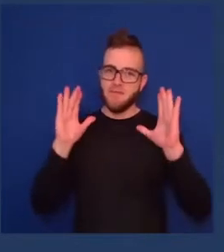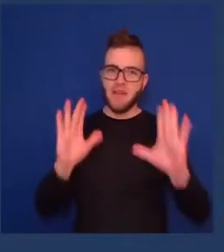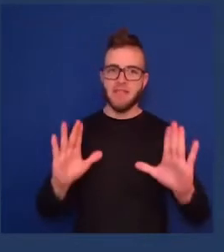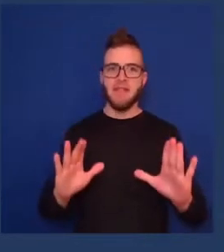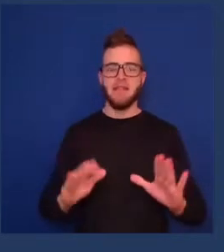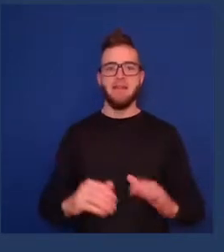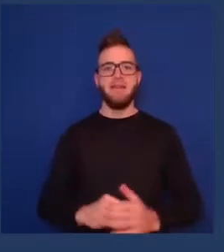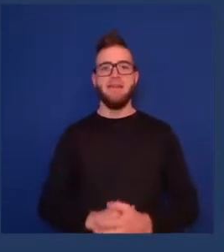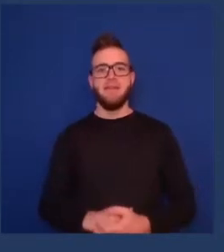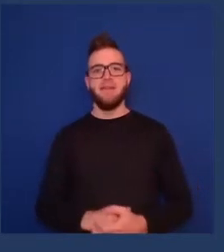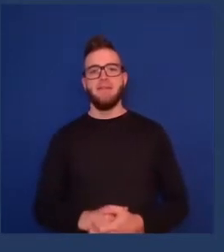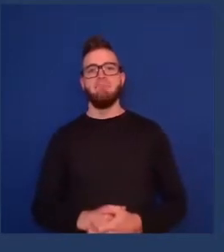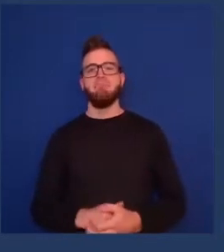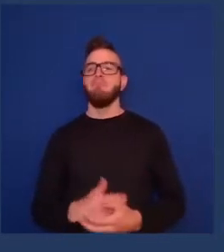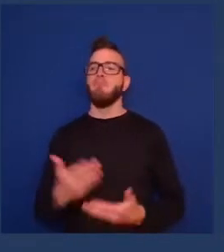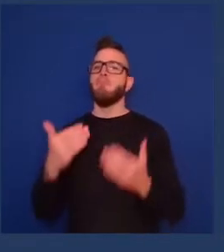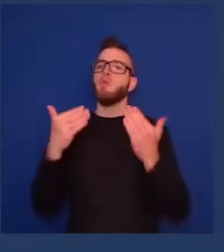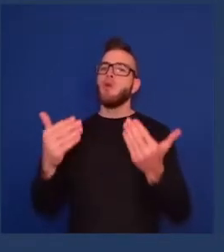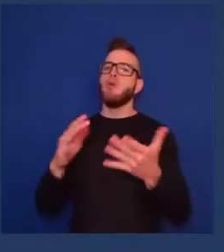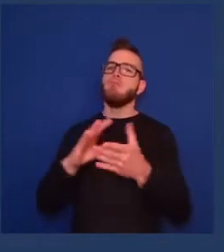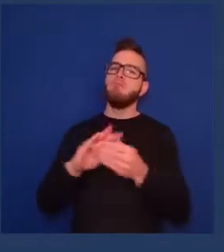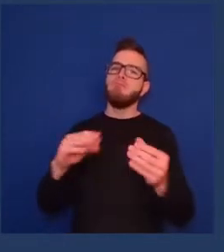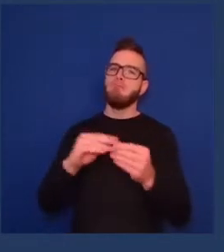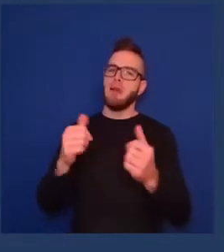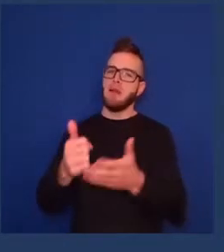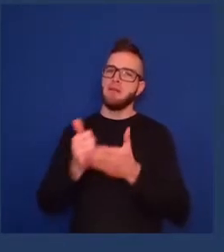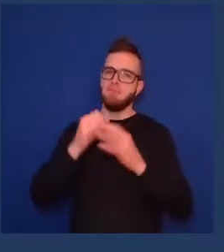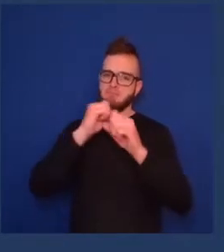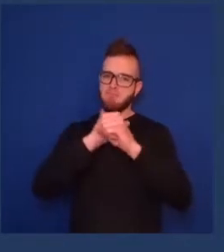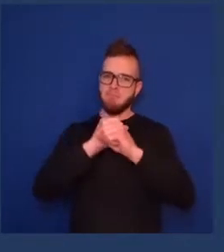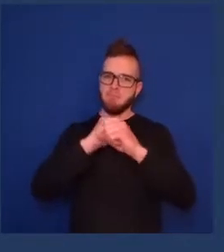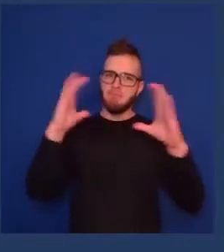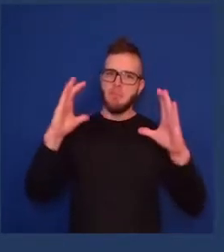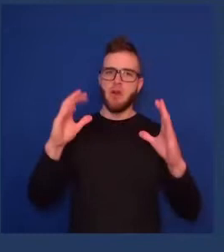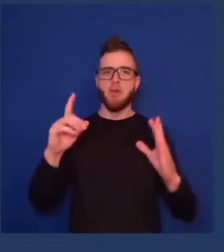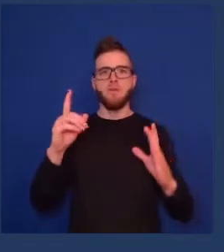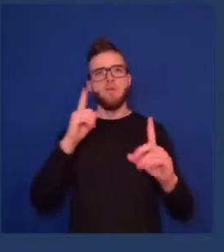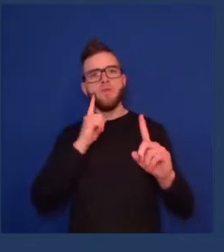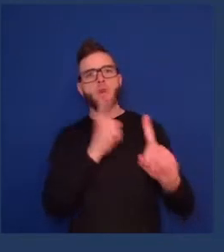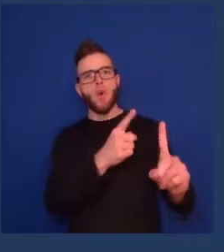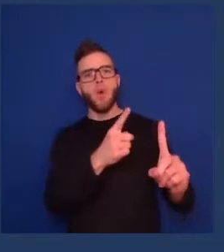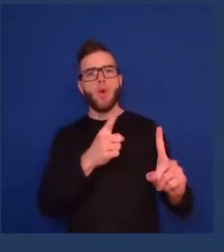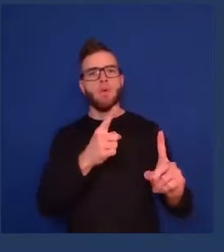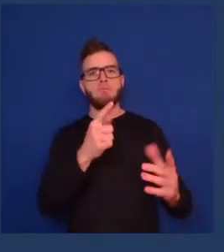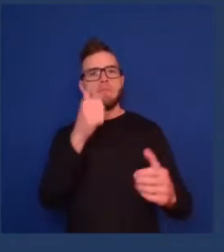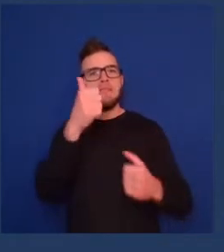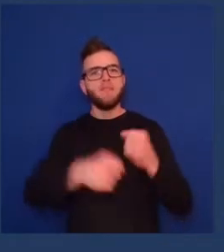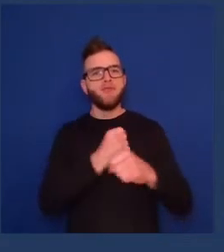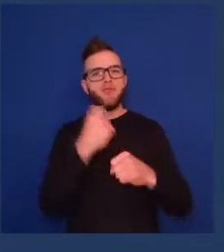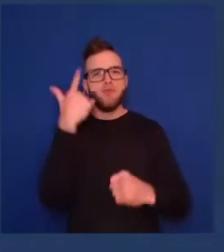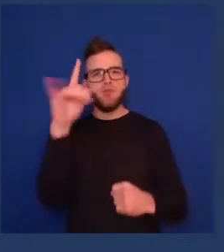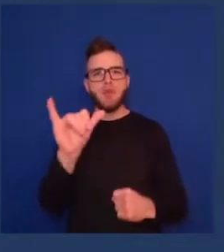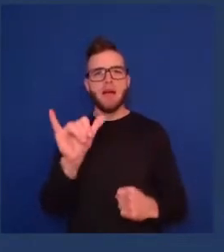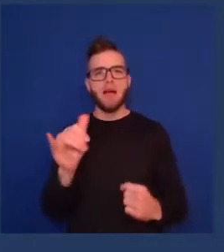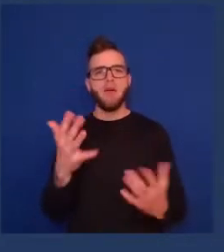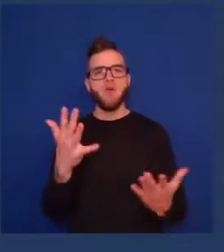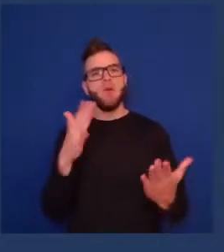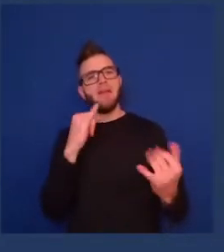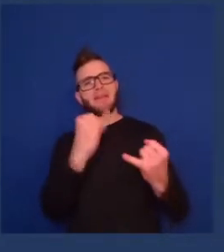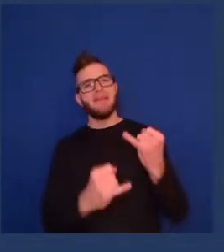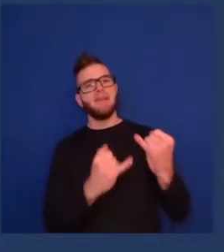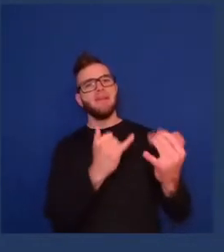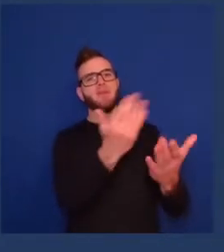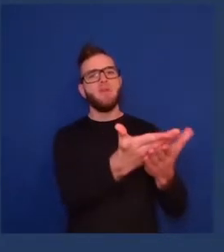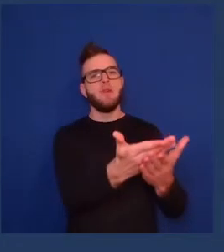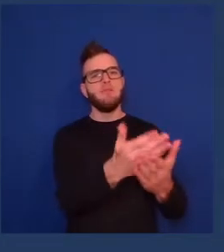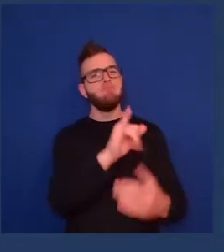already committed, which is fantastic. Picture for us where we go in